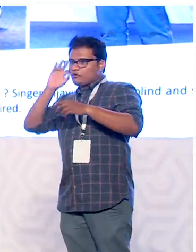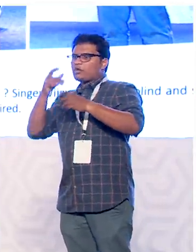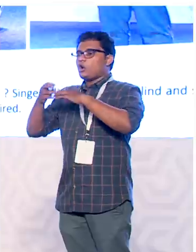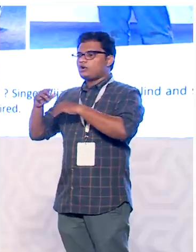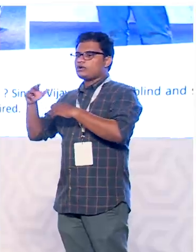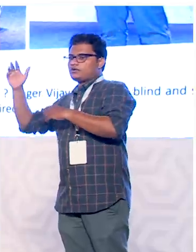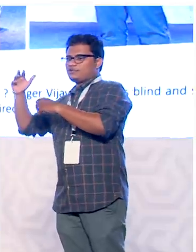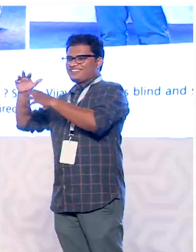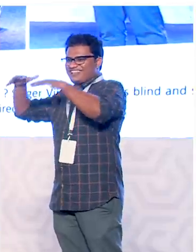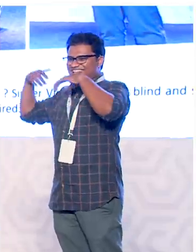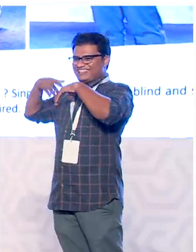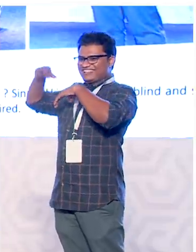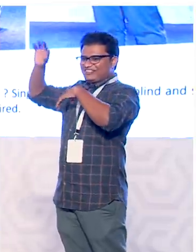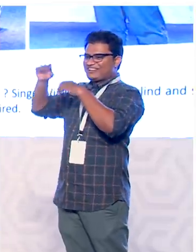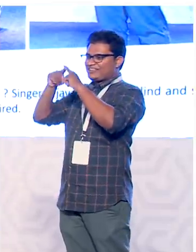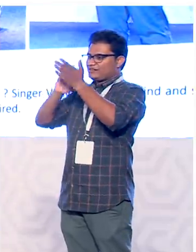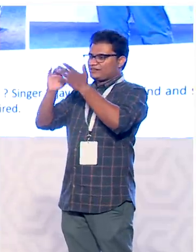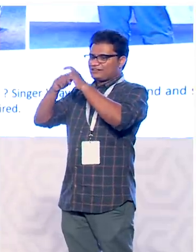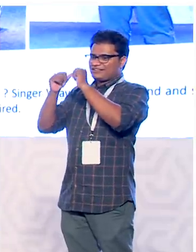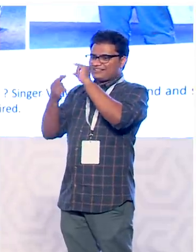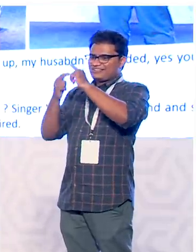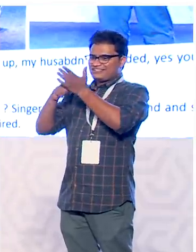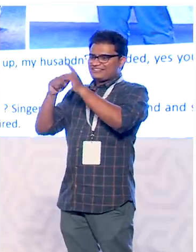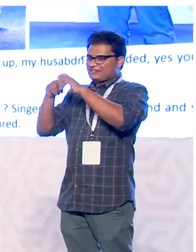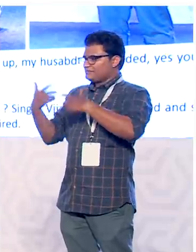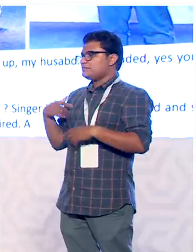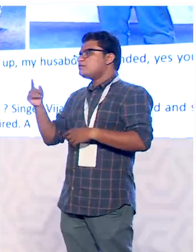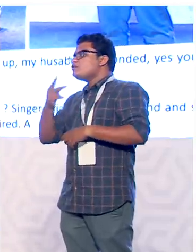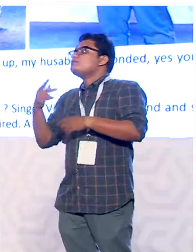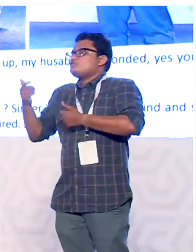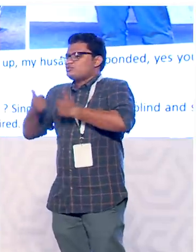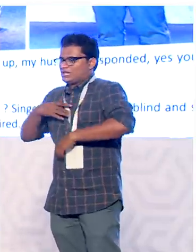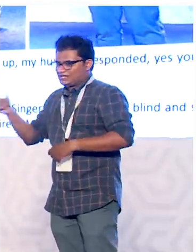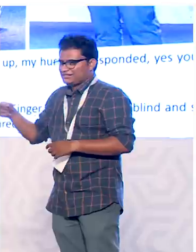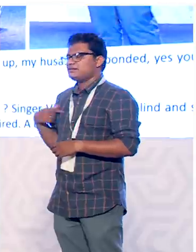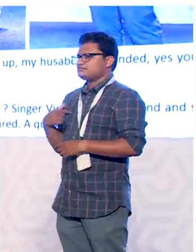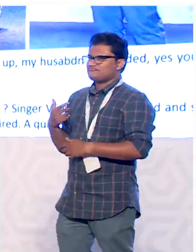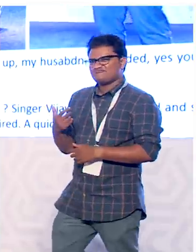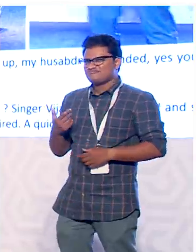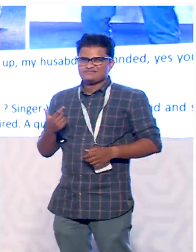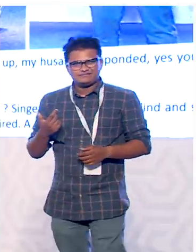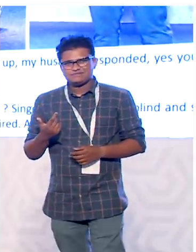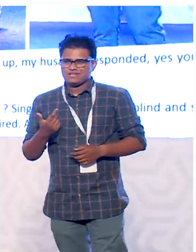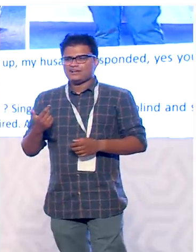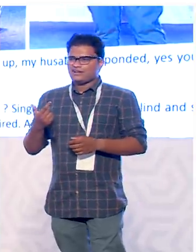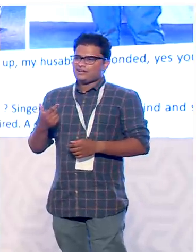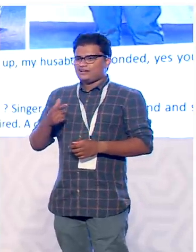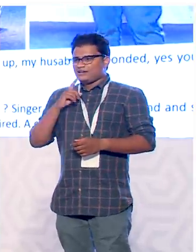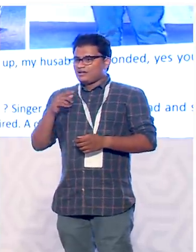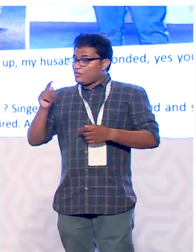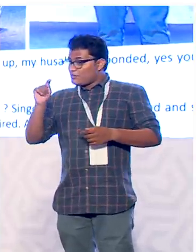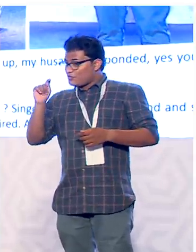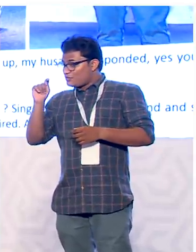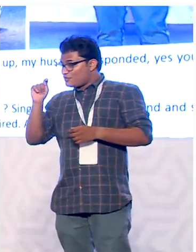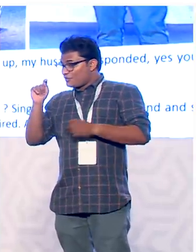Cinema theater, anytime. Anytime cinema theater. You know, I think, I don't know about the other state audience. The Tamil audience are